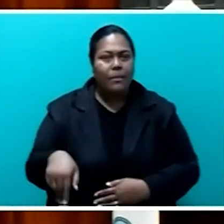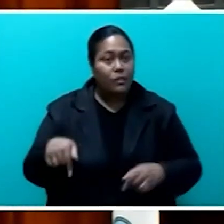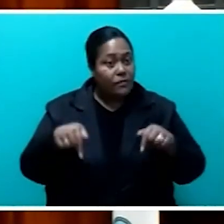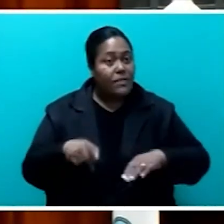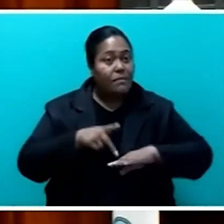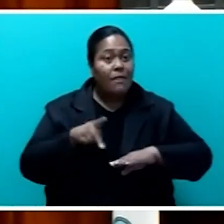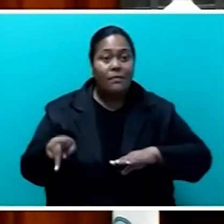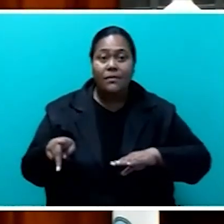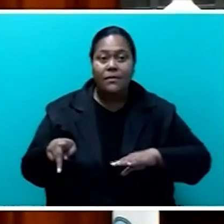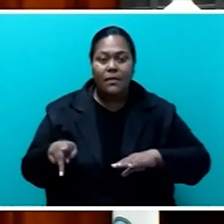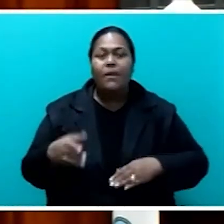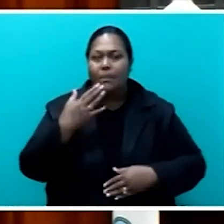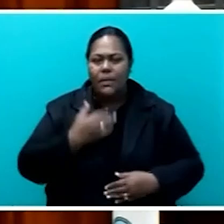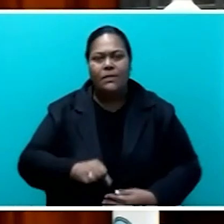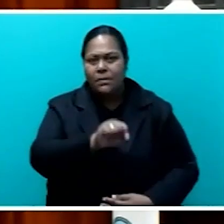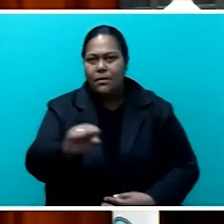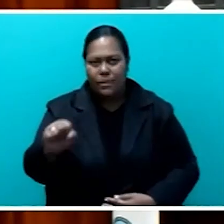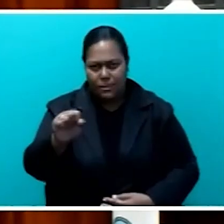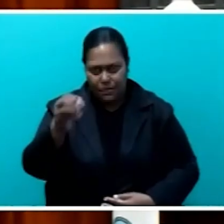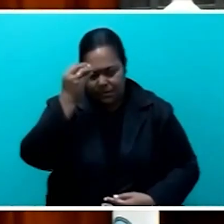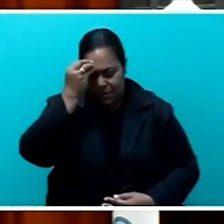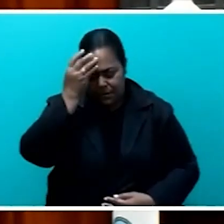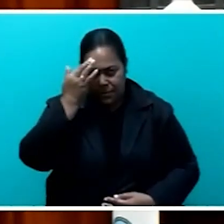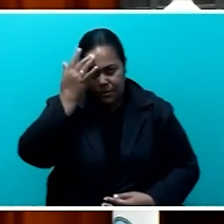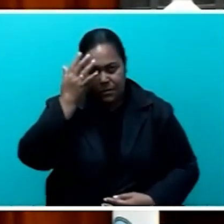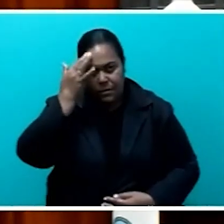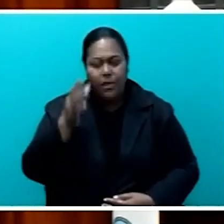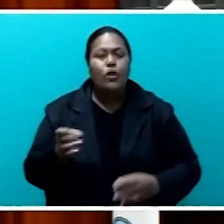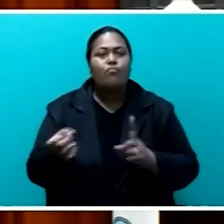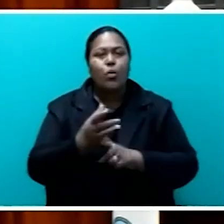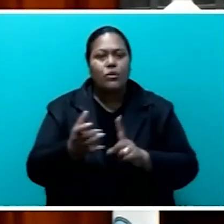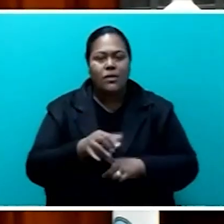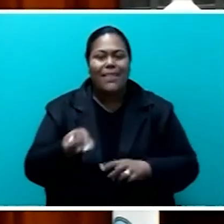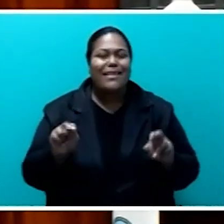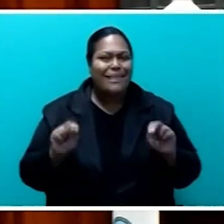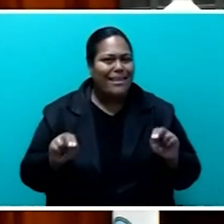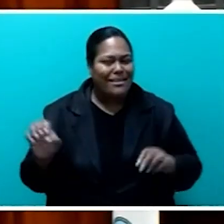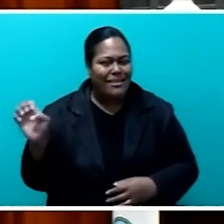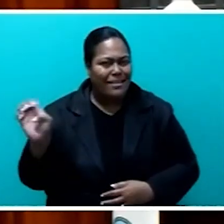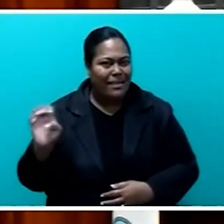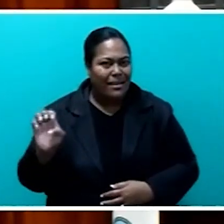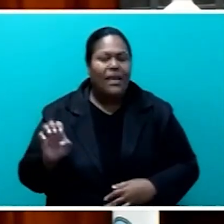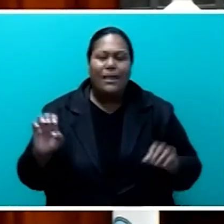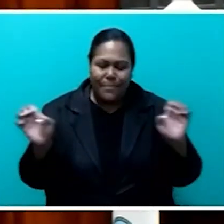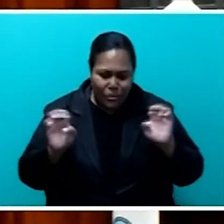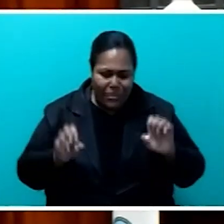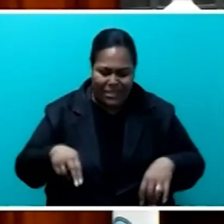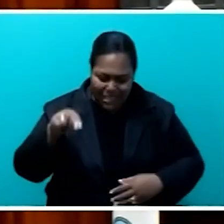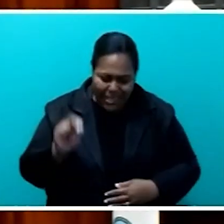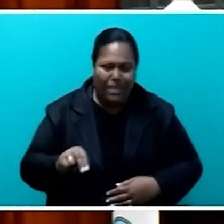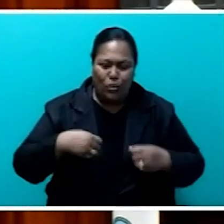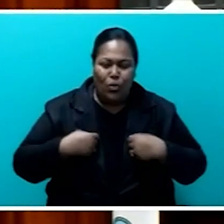august House to seriously think about the importance of and the urgent need to take this Constitution back